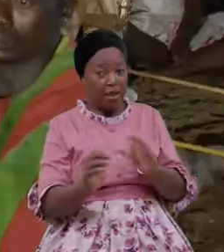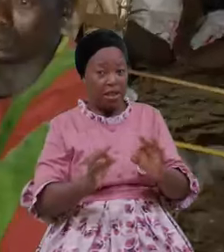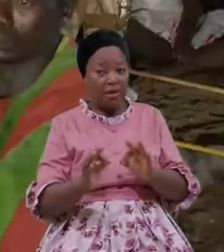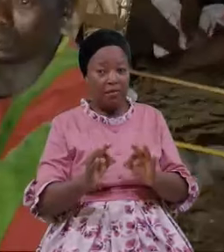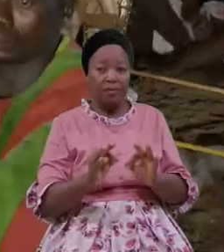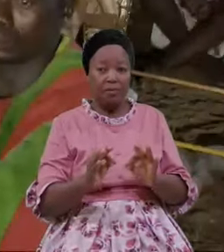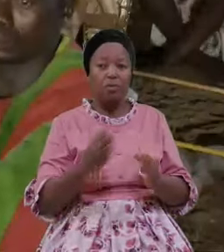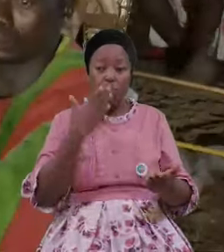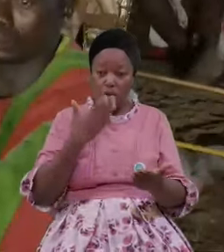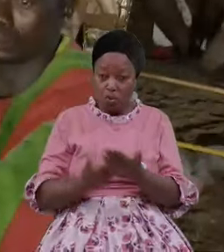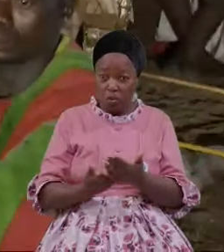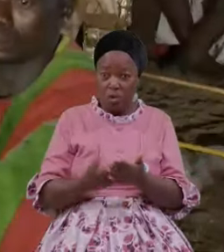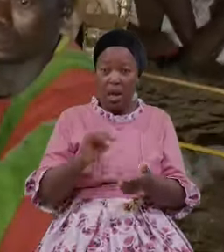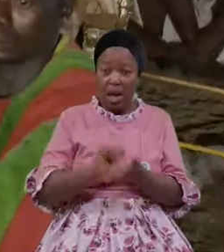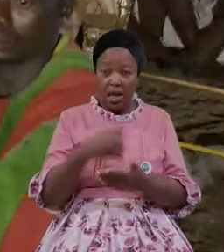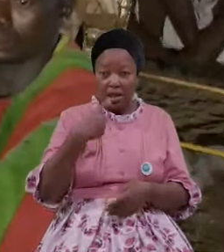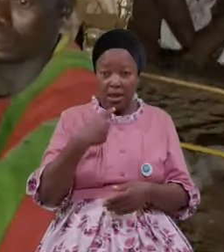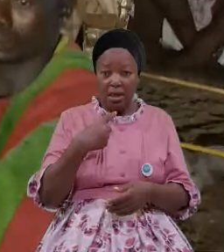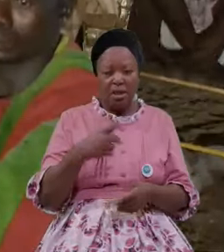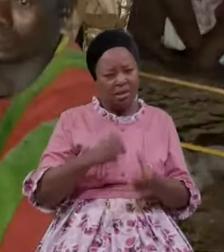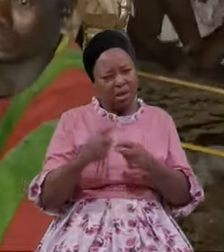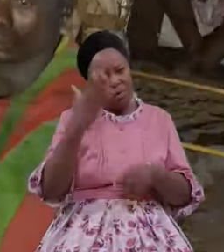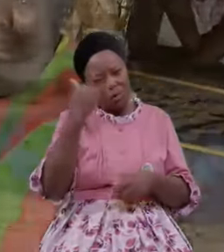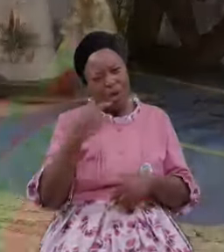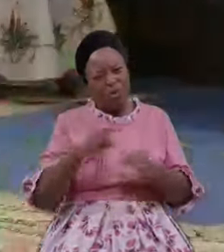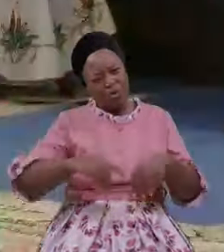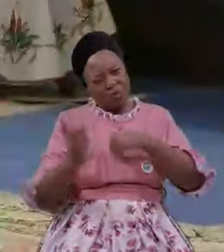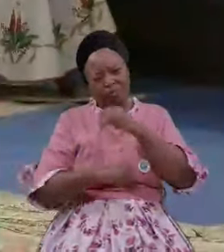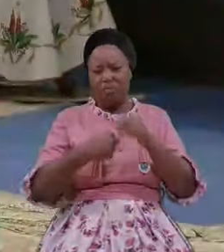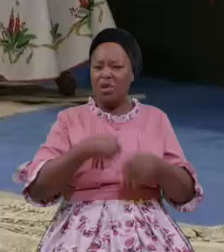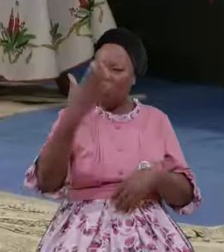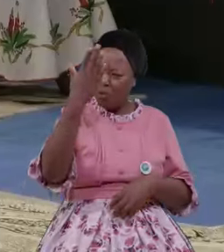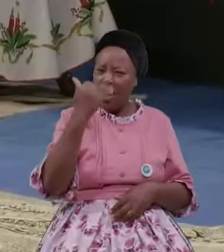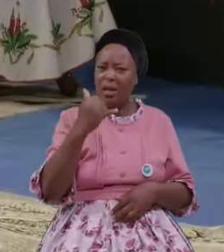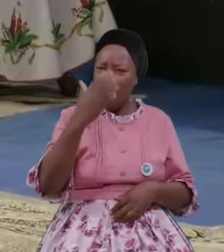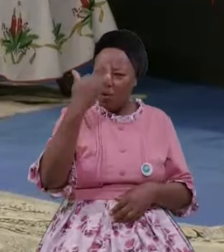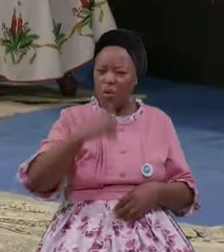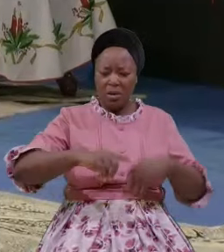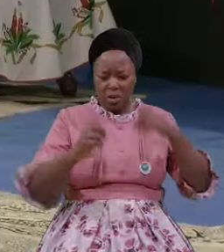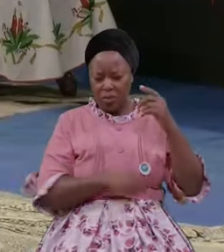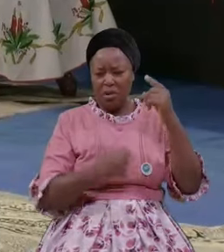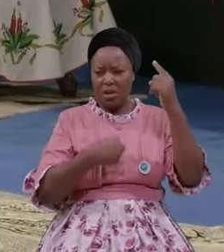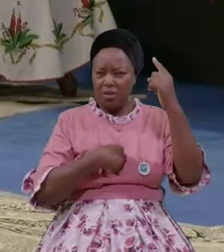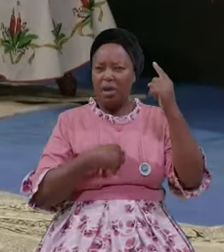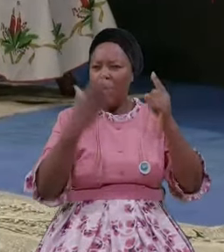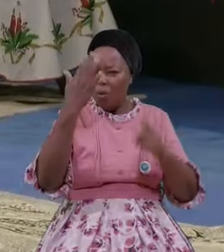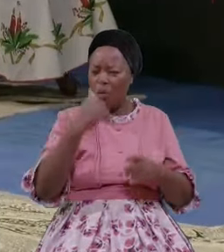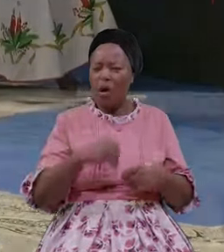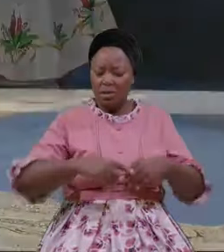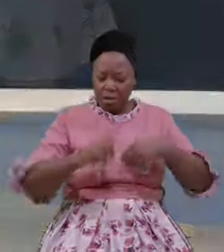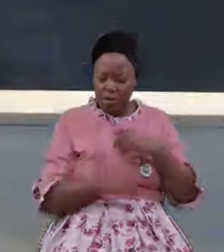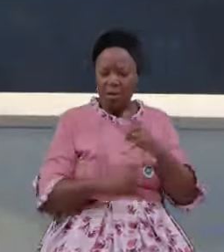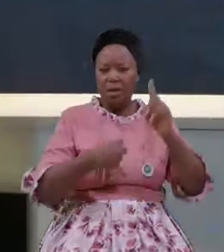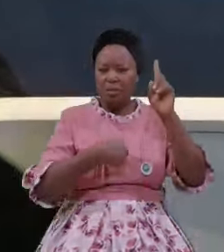why smitest thou me?" Smiting. "Why smitest thou me?" Can